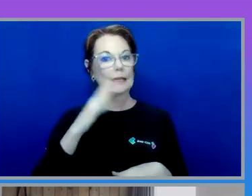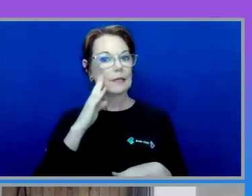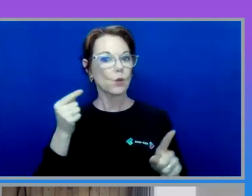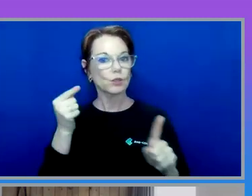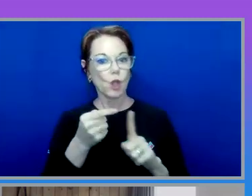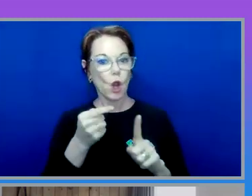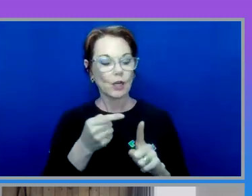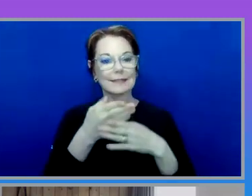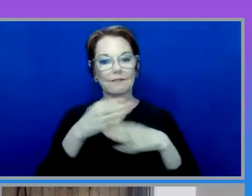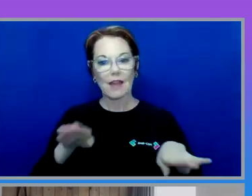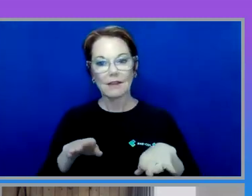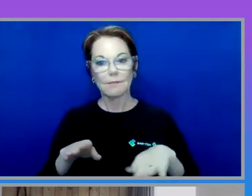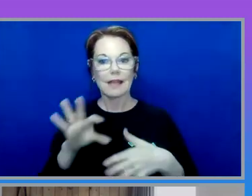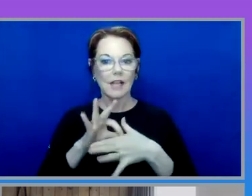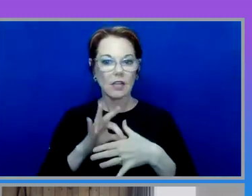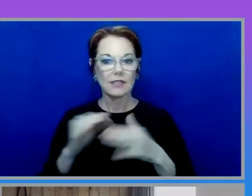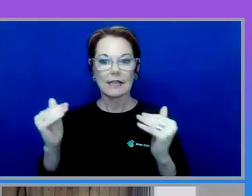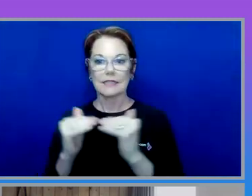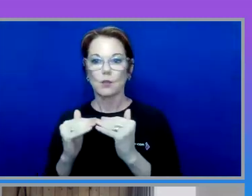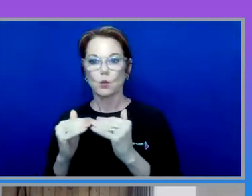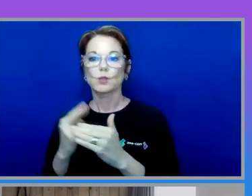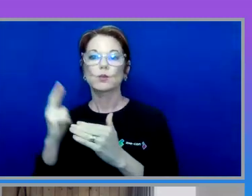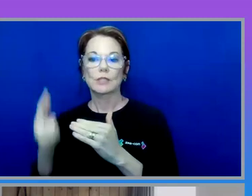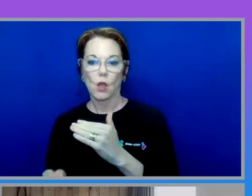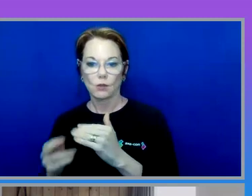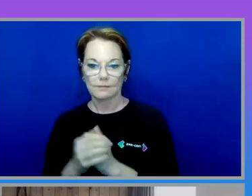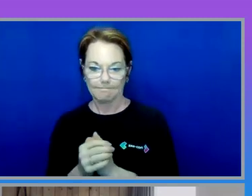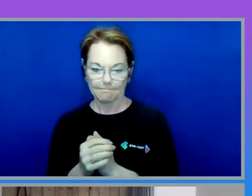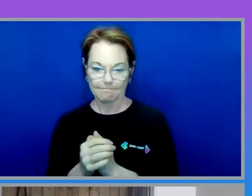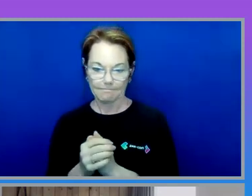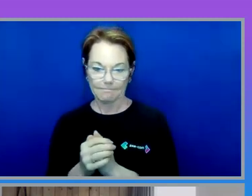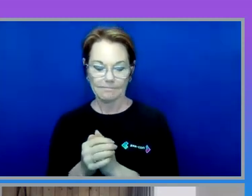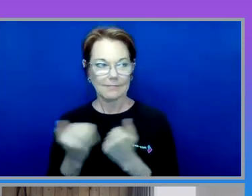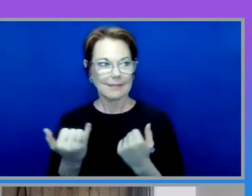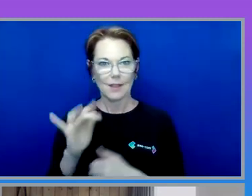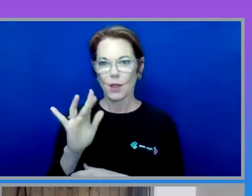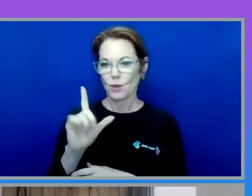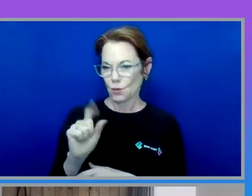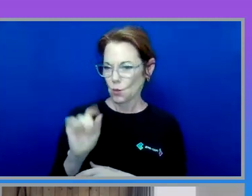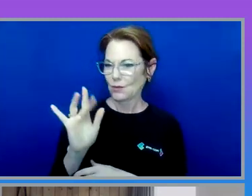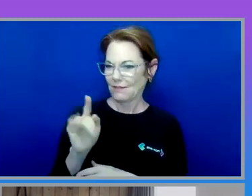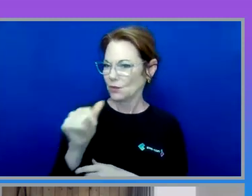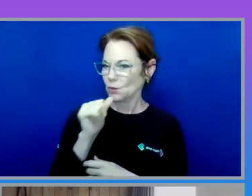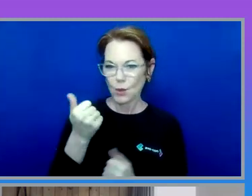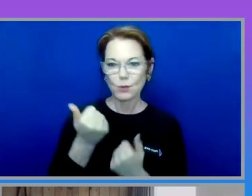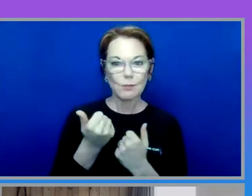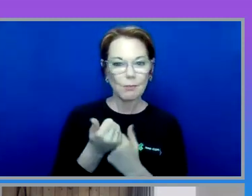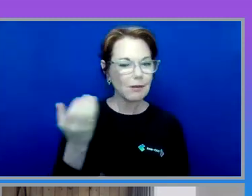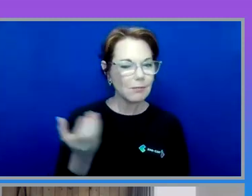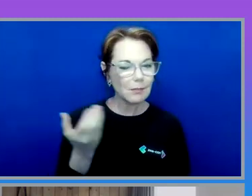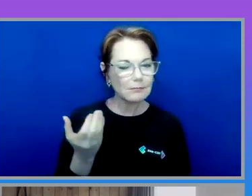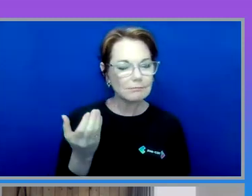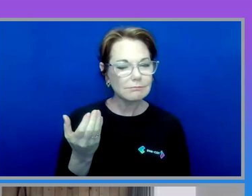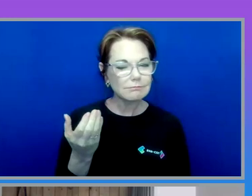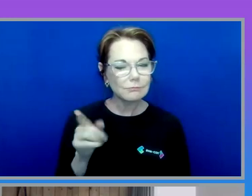divided by context equals results. And also, it's 2025 and you don't support mobile. Are you sure about